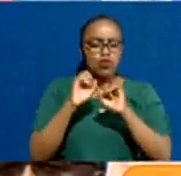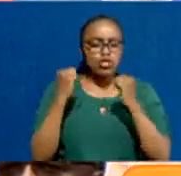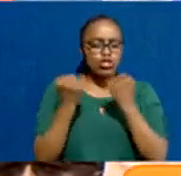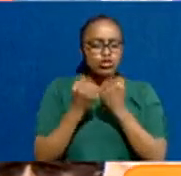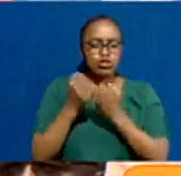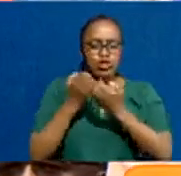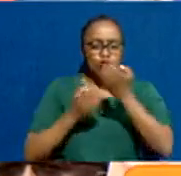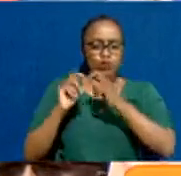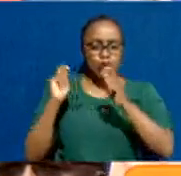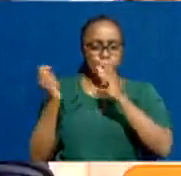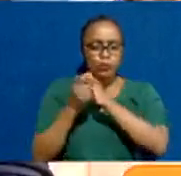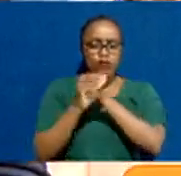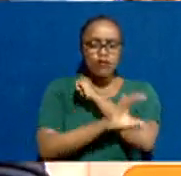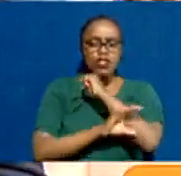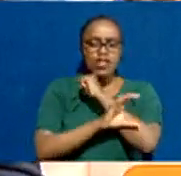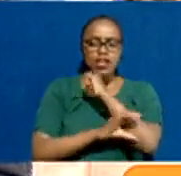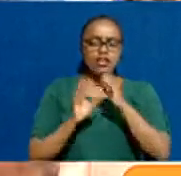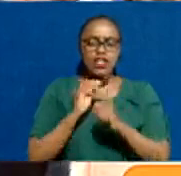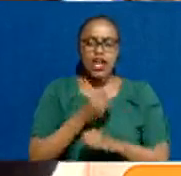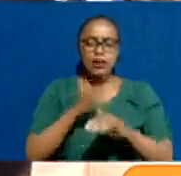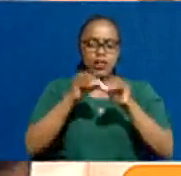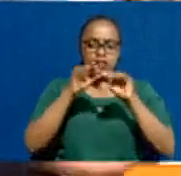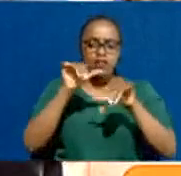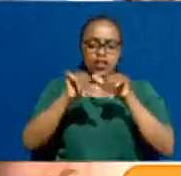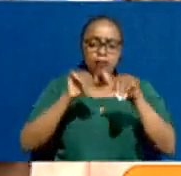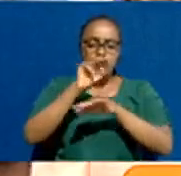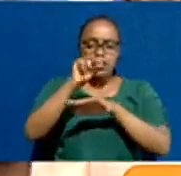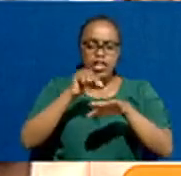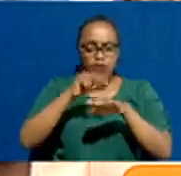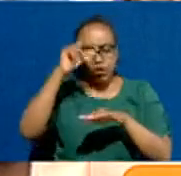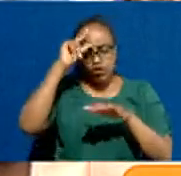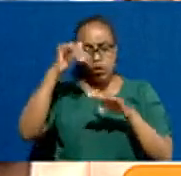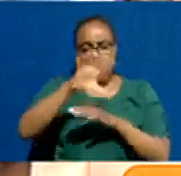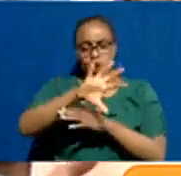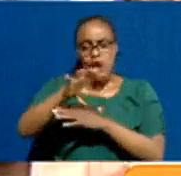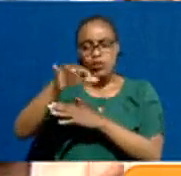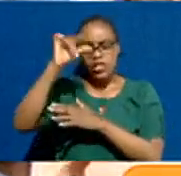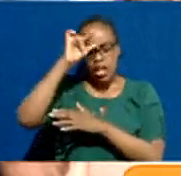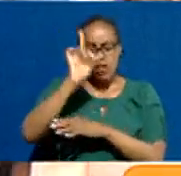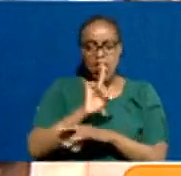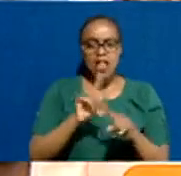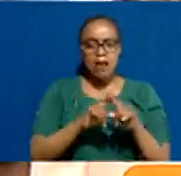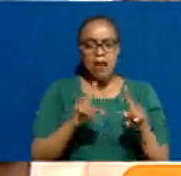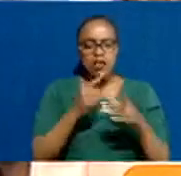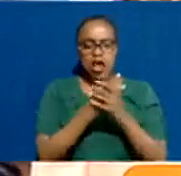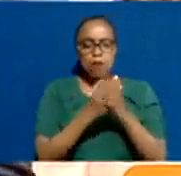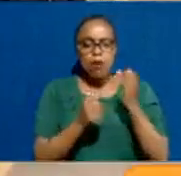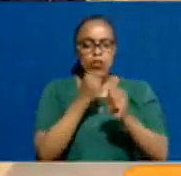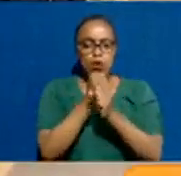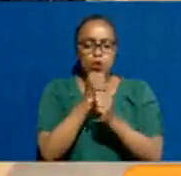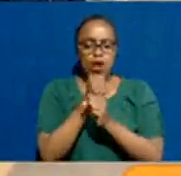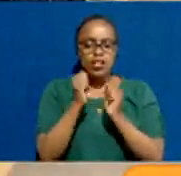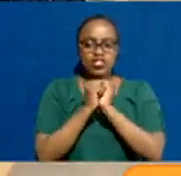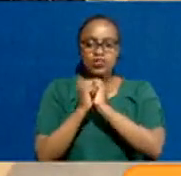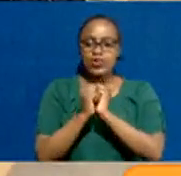socio-economic transformation of our country. Devolution is all about the national government or about the county government. It is about both working